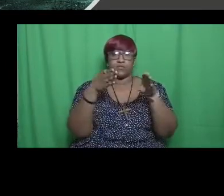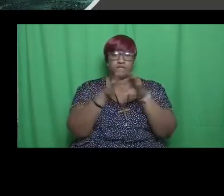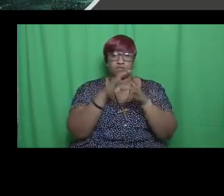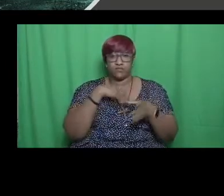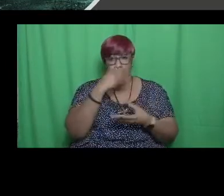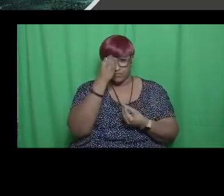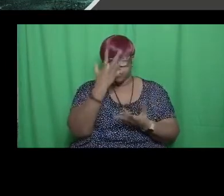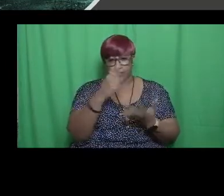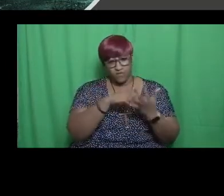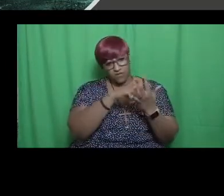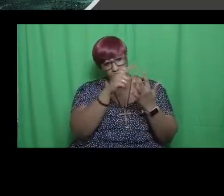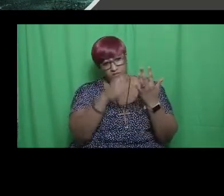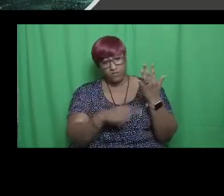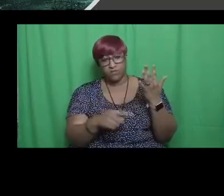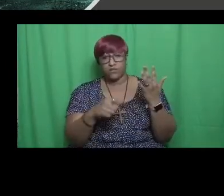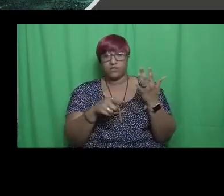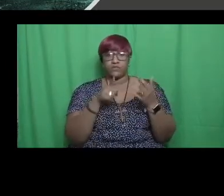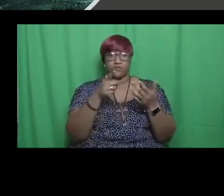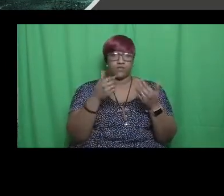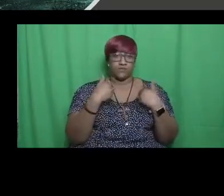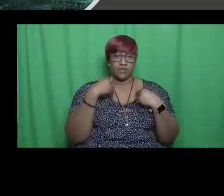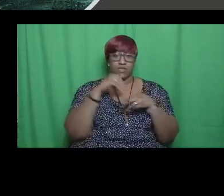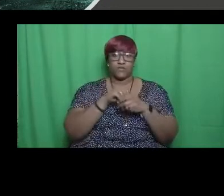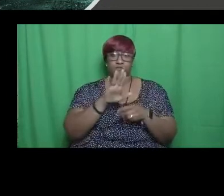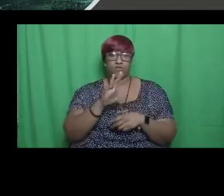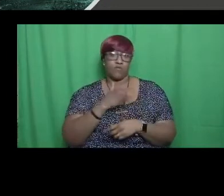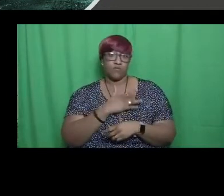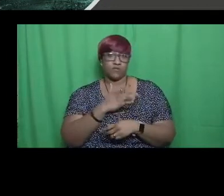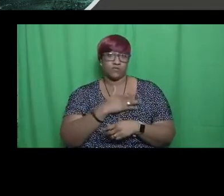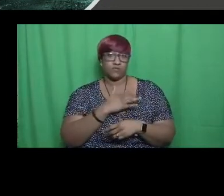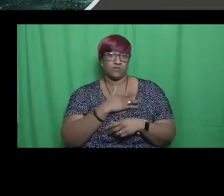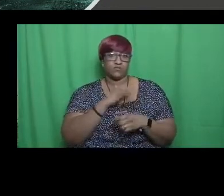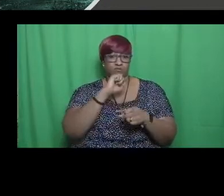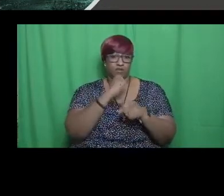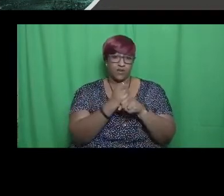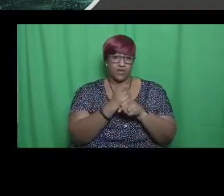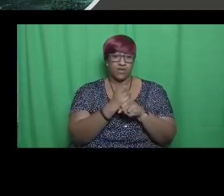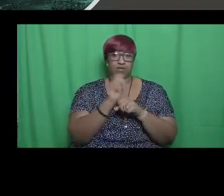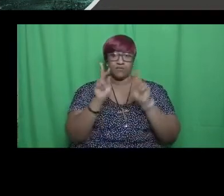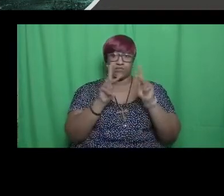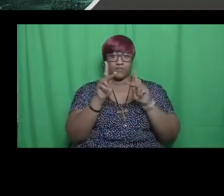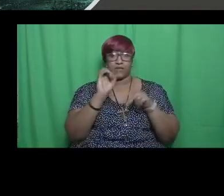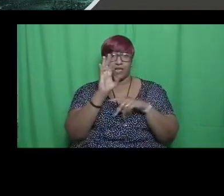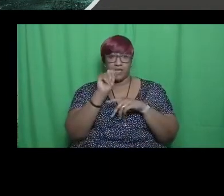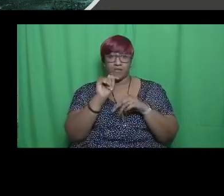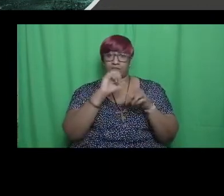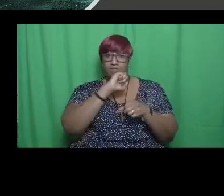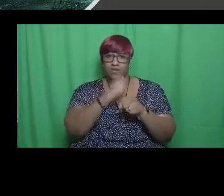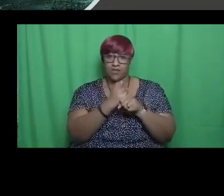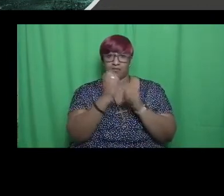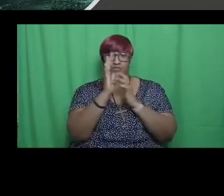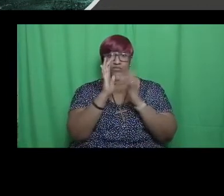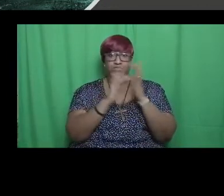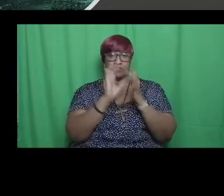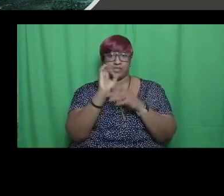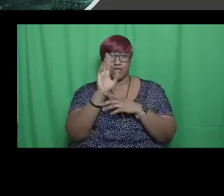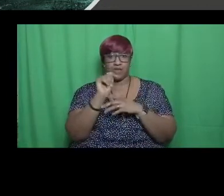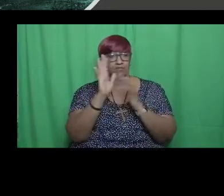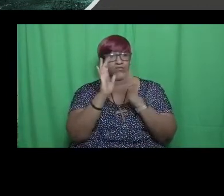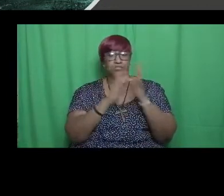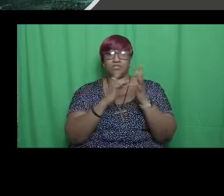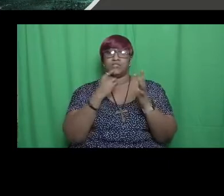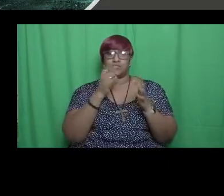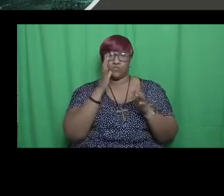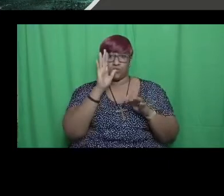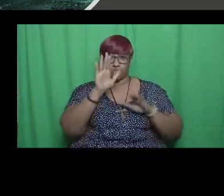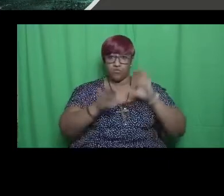tell you, all that stuff that you've got on your heart to lock folk out and lock Jesus out, Jesus said, I